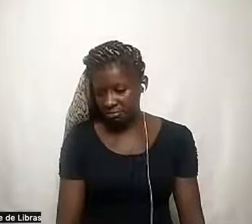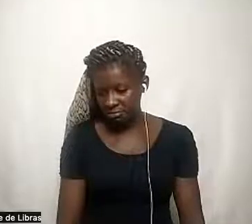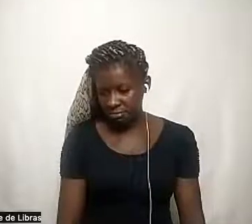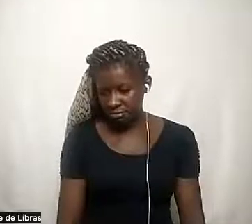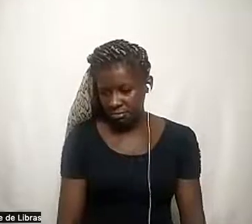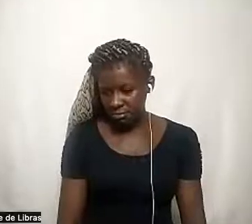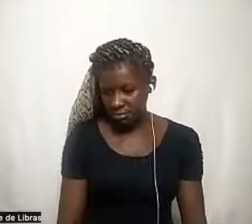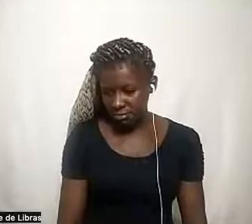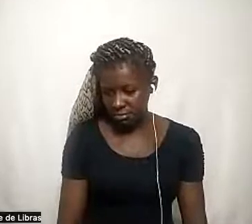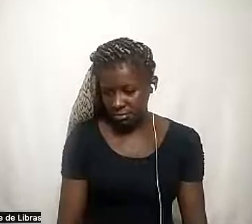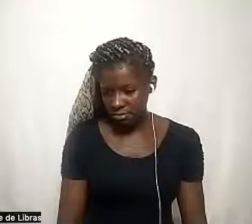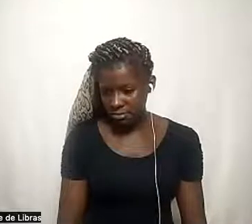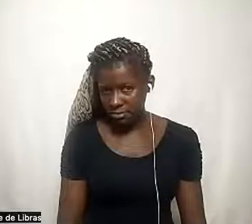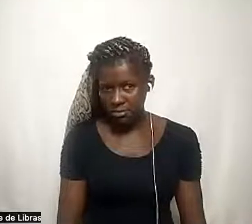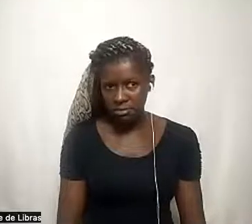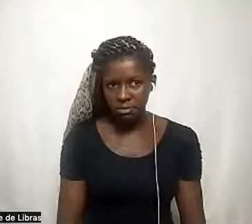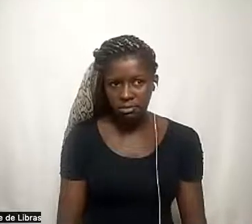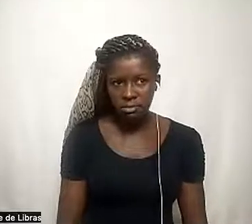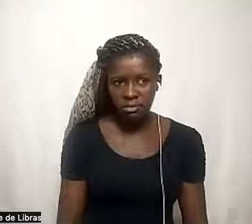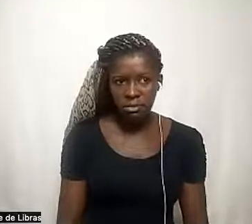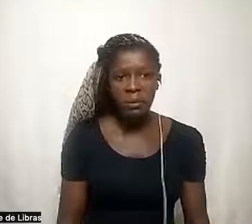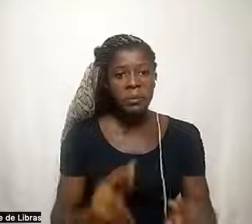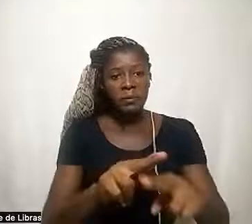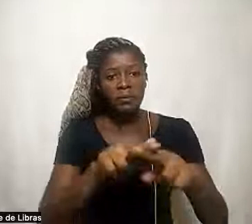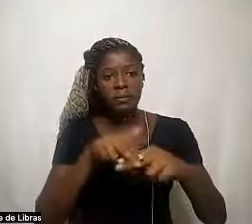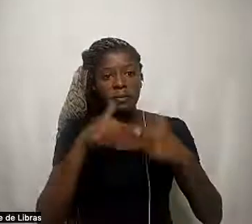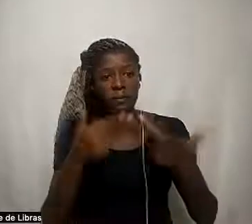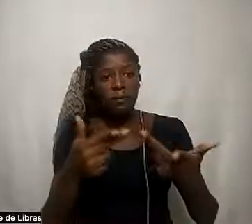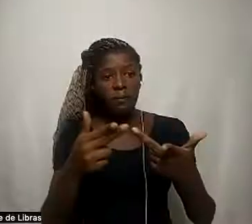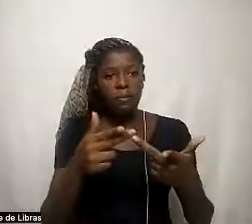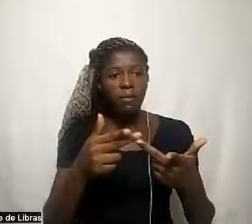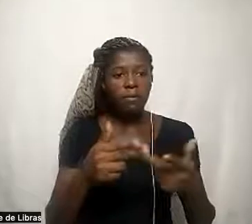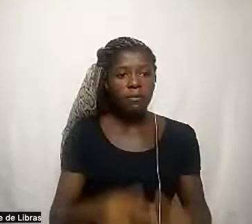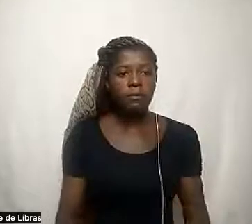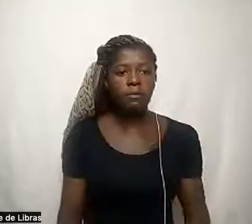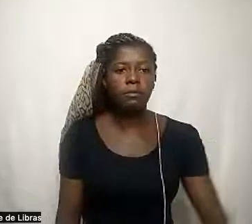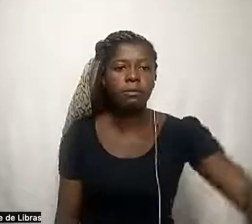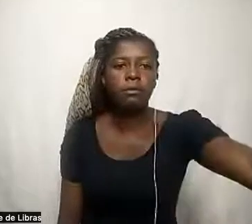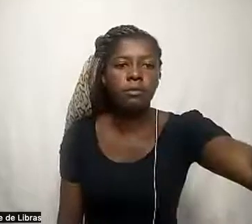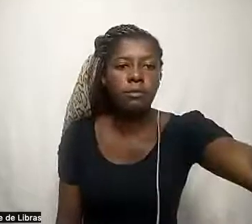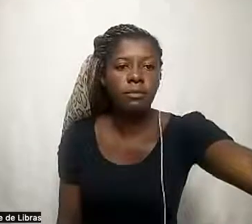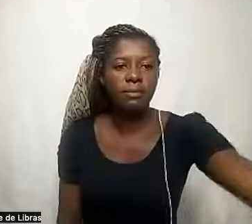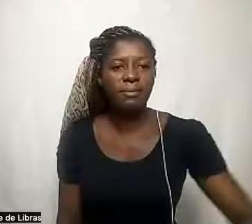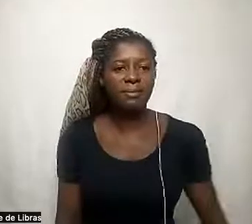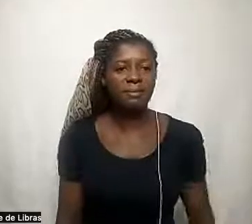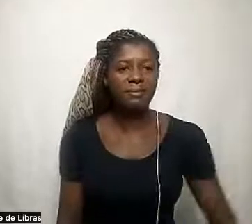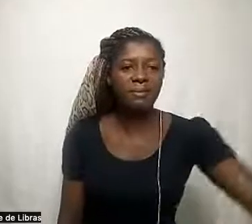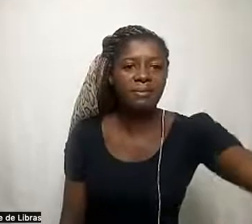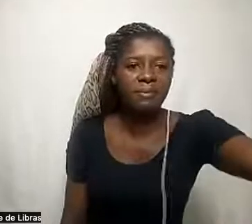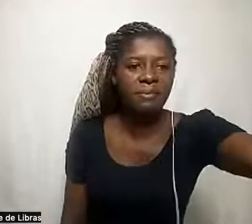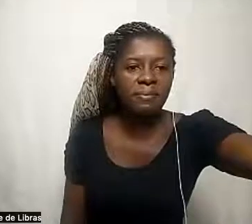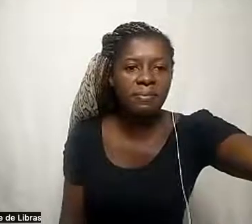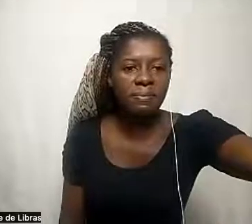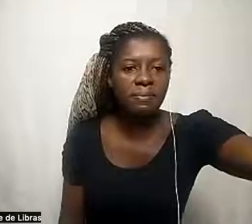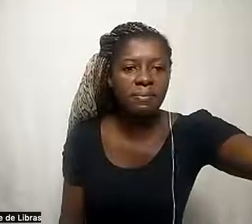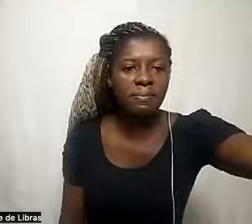Vou passar então. Opa, Flávia. Desculpa interromper, gente. Na verdade, eu queria puxar esse gancho da Tati, mas falar um